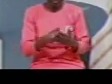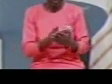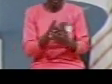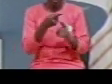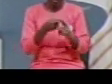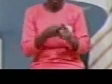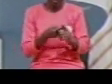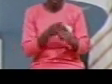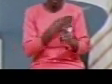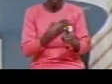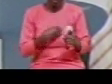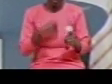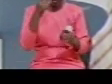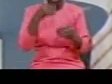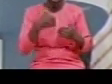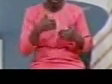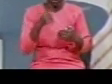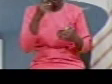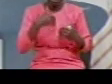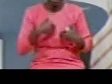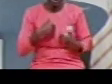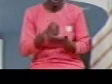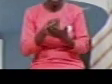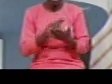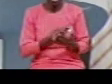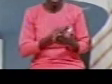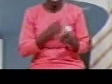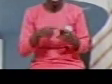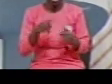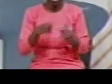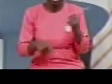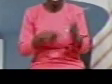And you are helping us to end this GCK Ogomosho.